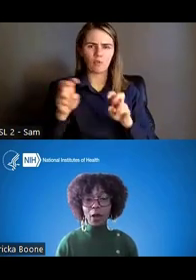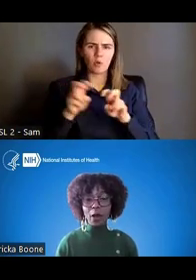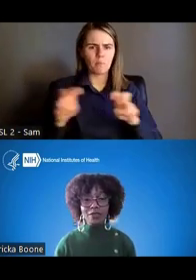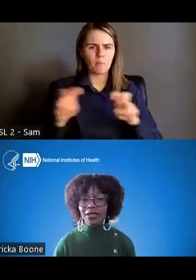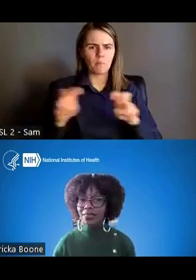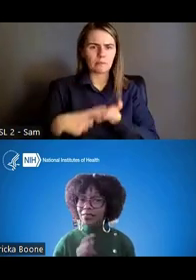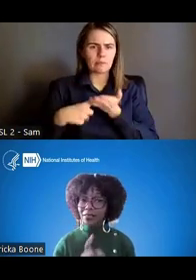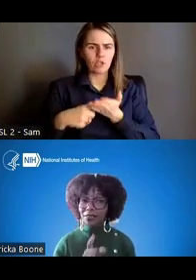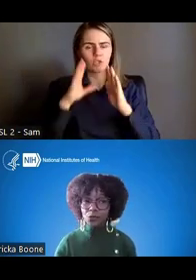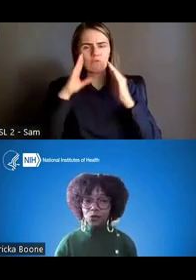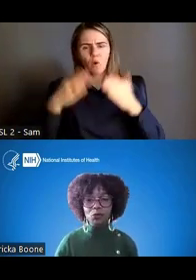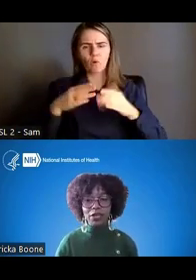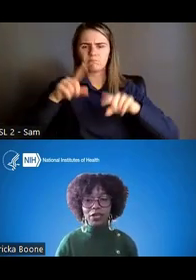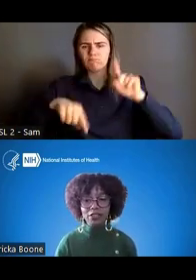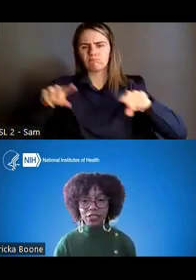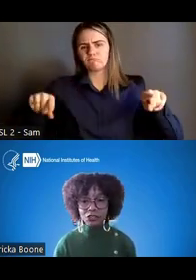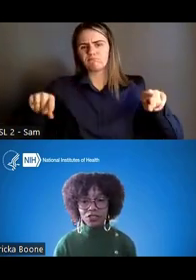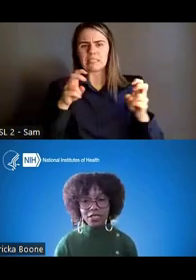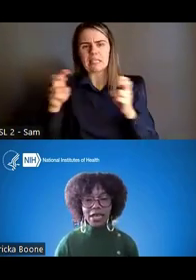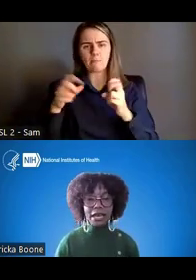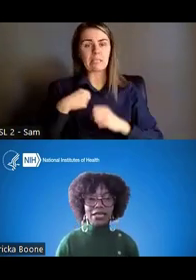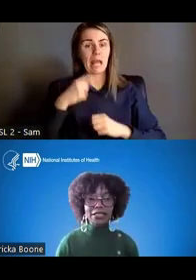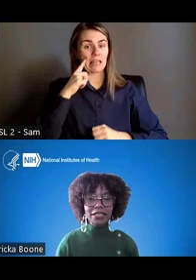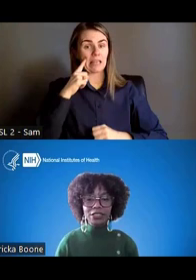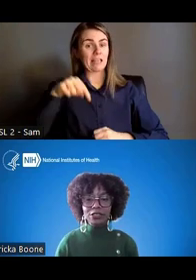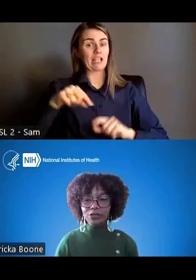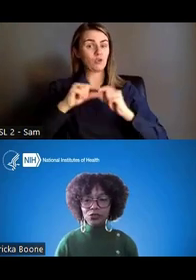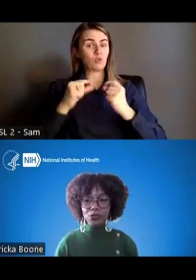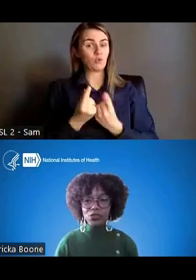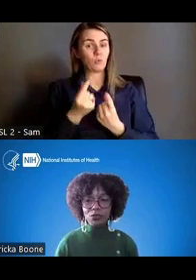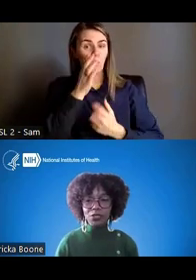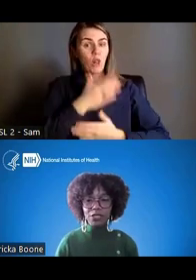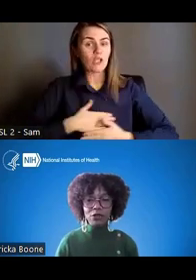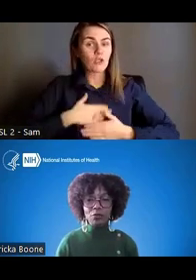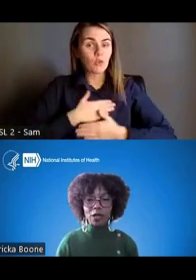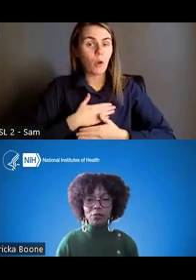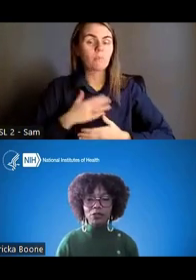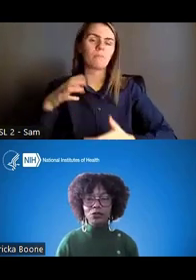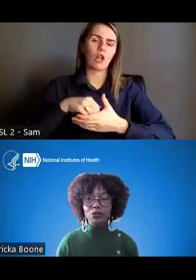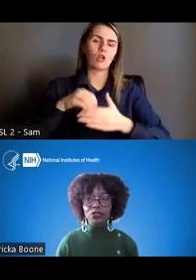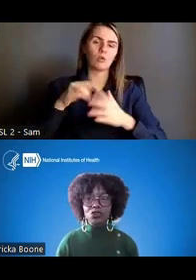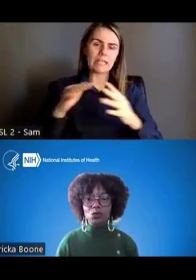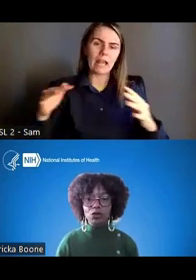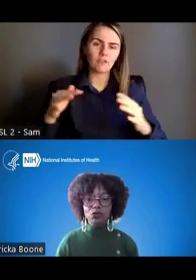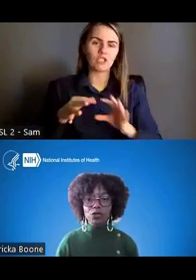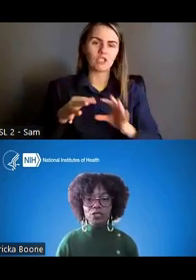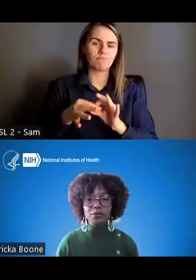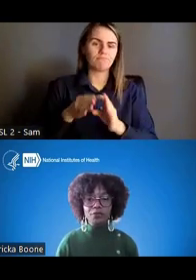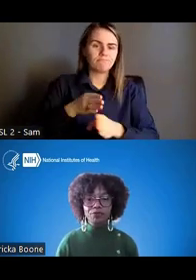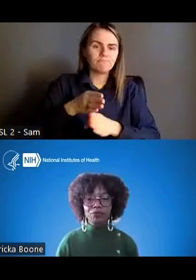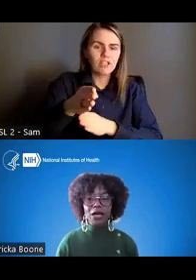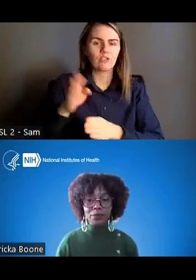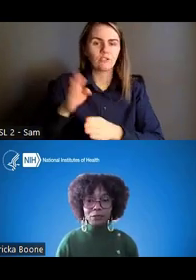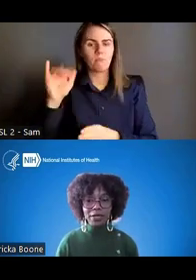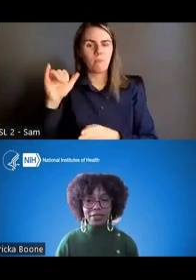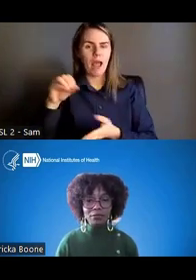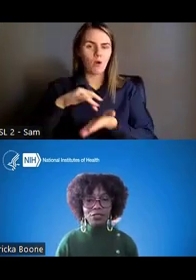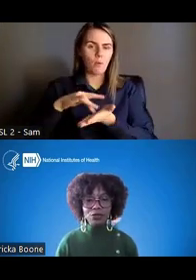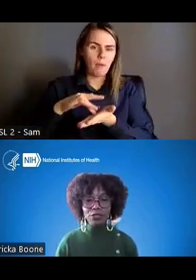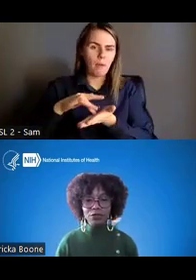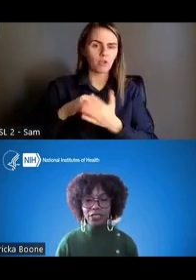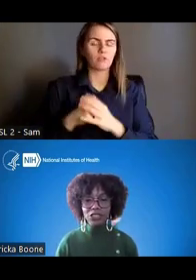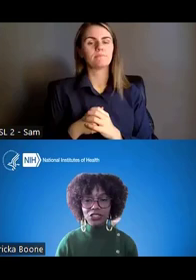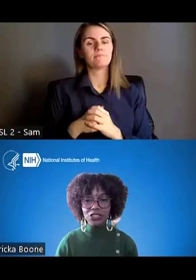focusing on topics that I think that this group will find of interest, and that includes diversity within the biomedical research workforce,